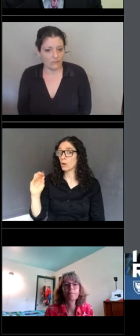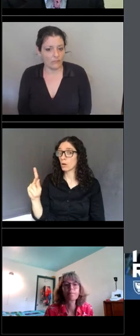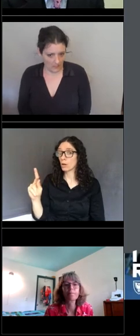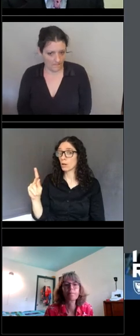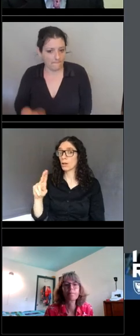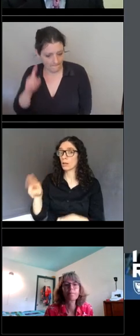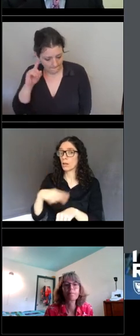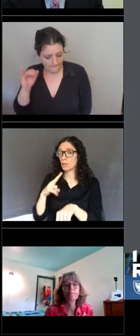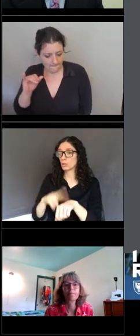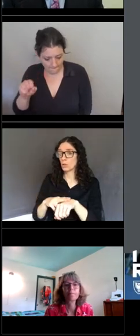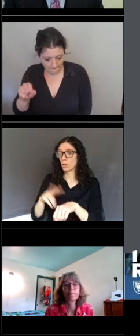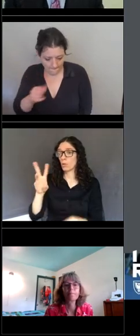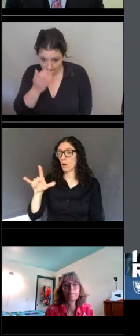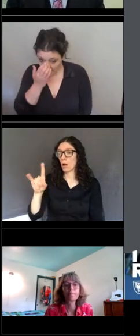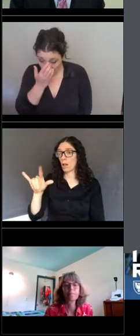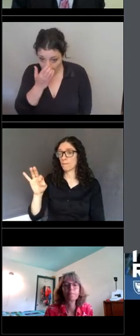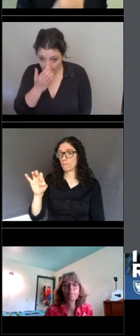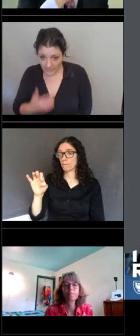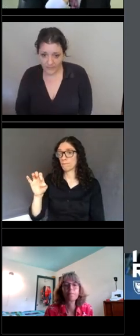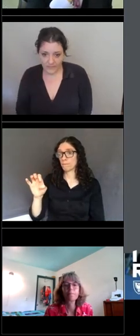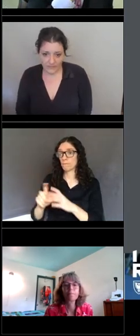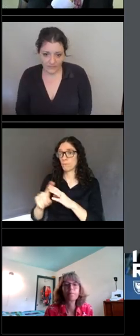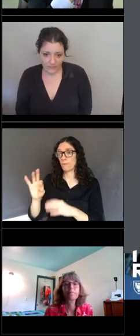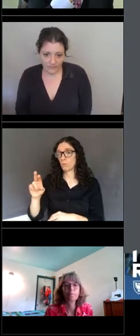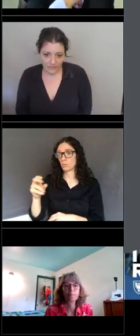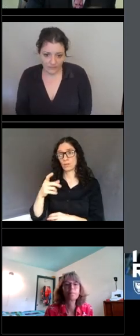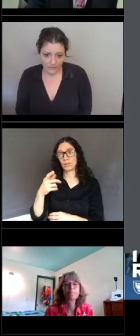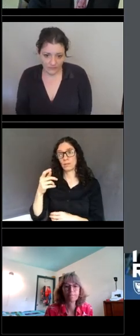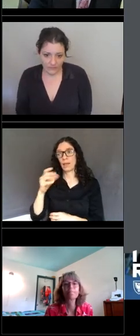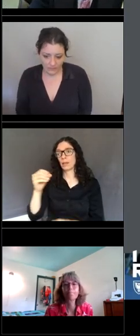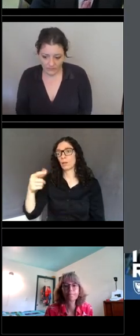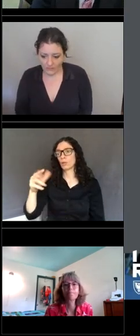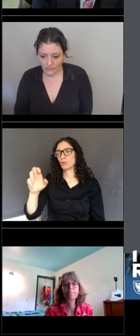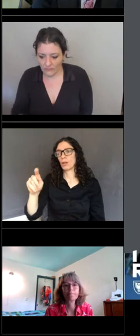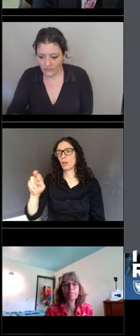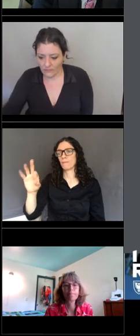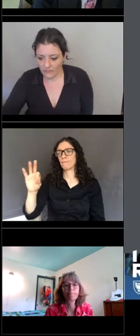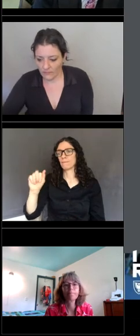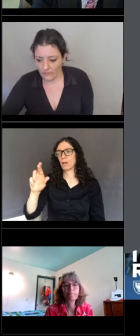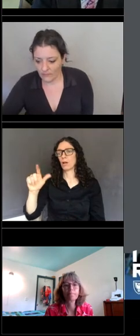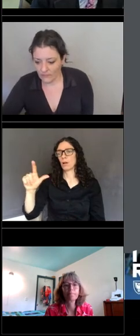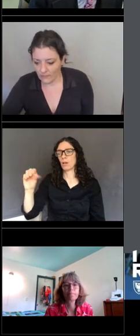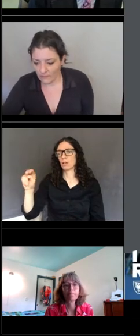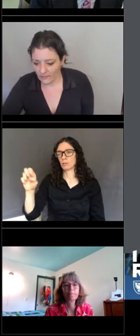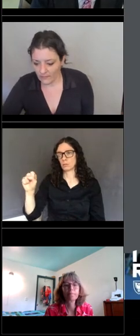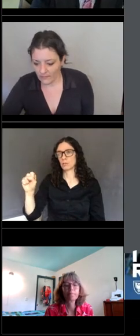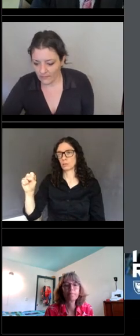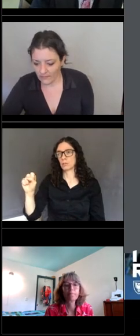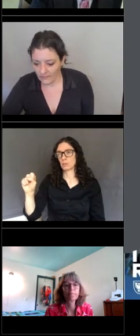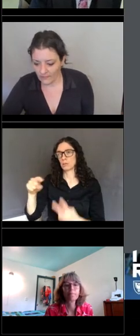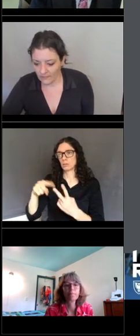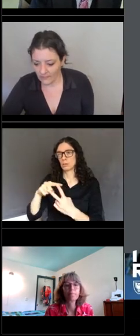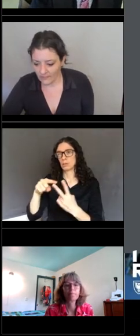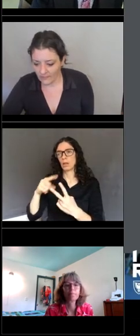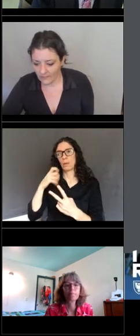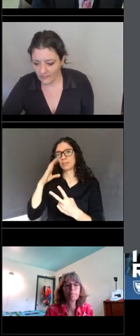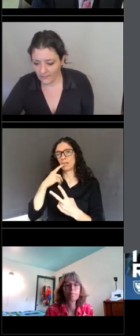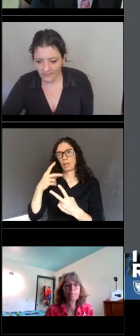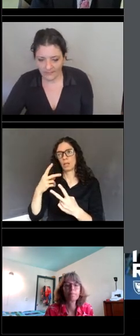they're a gold star, a gold standard. So is the Greater Farallones. I'm probably mispronouncing that. Both are, I would